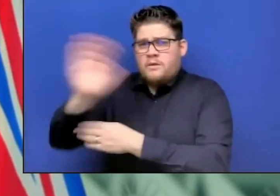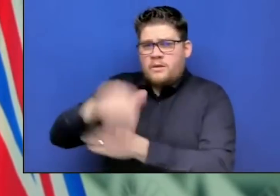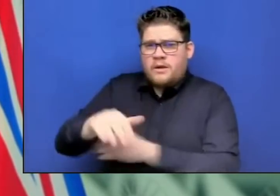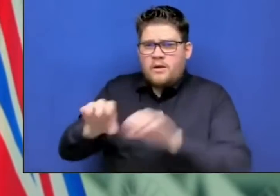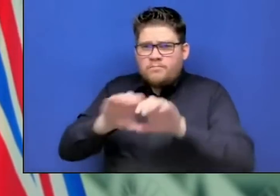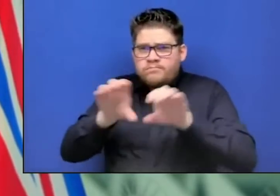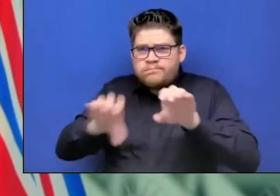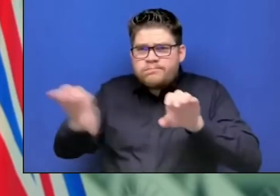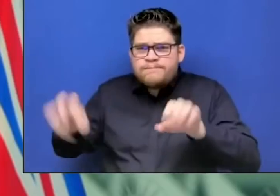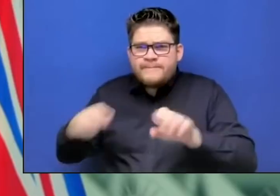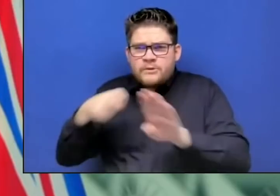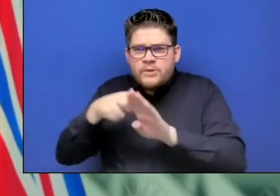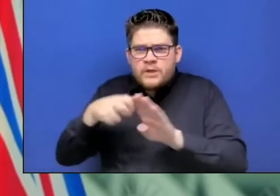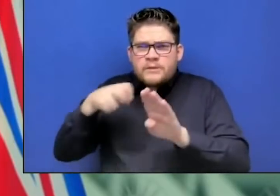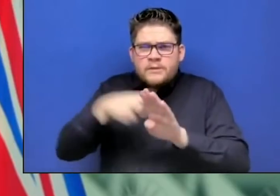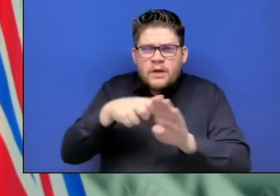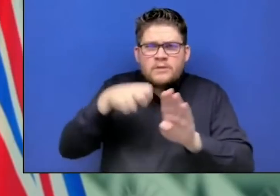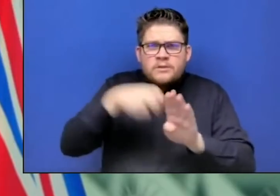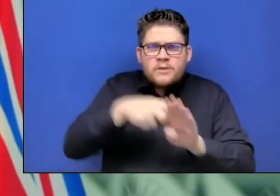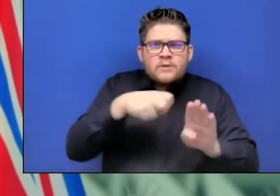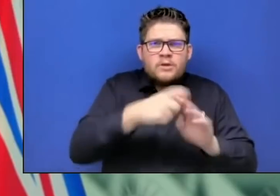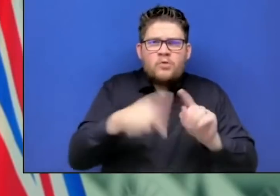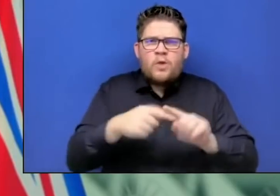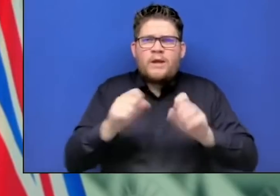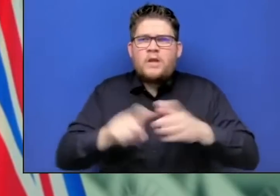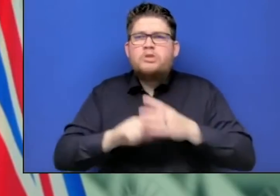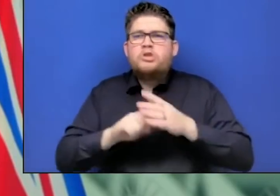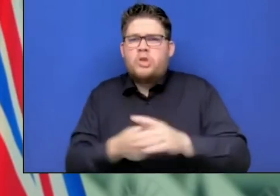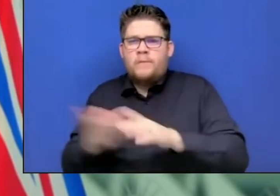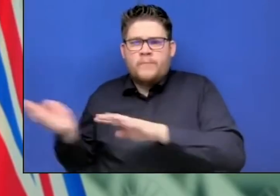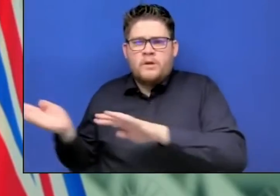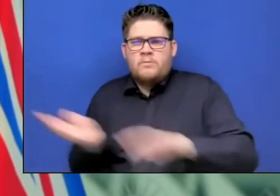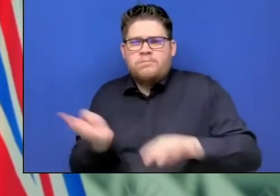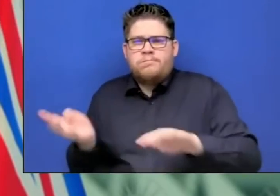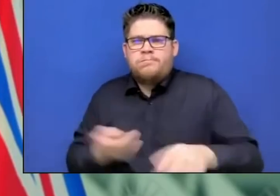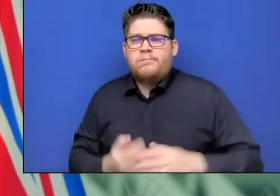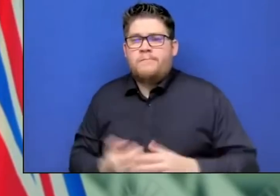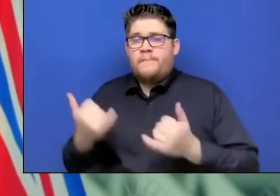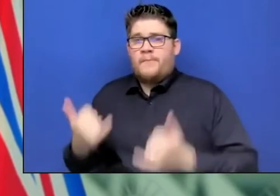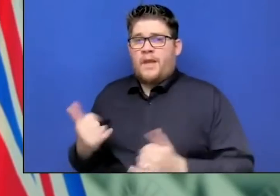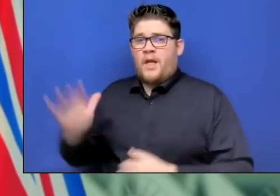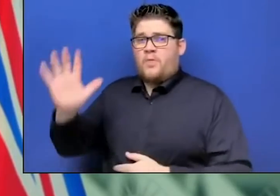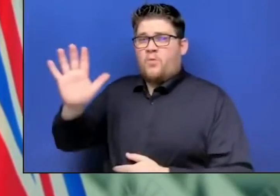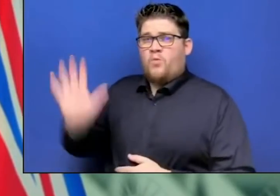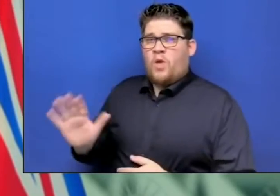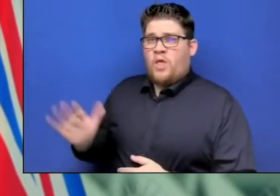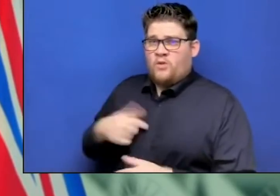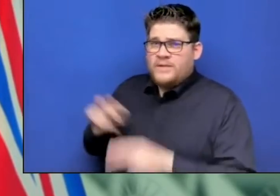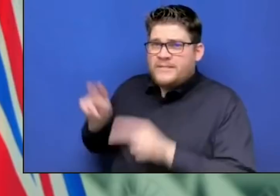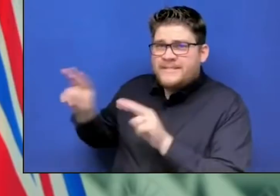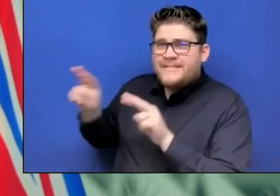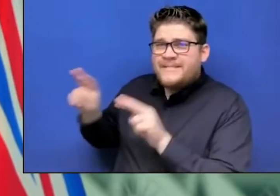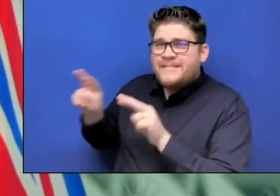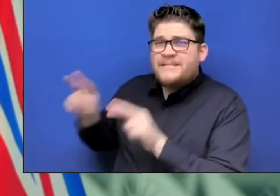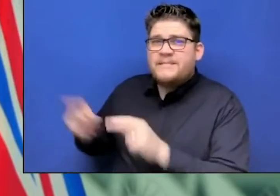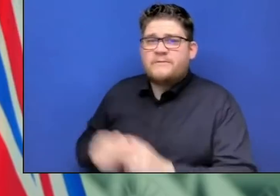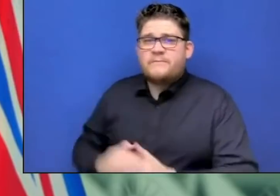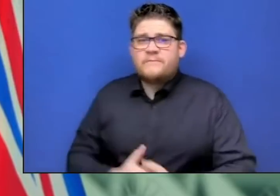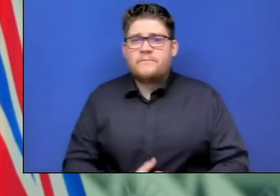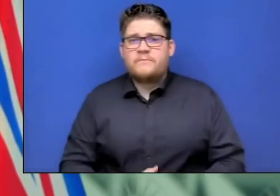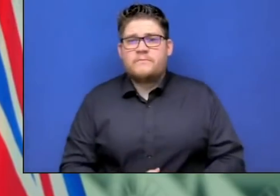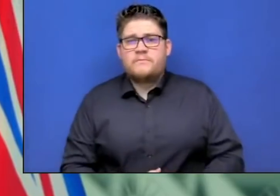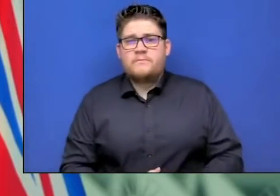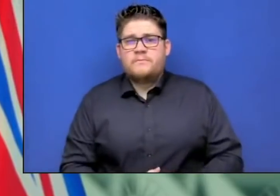Mountain is watching closely as well. Our rail system is the obvious backstop for transporting